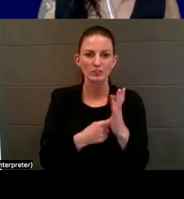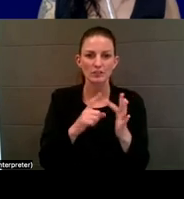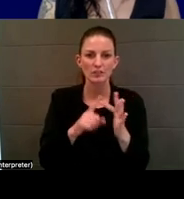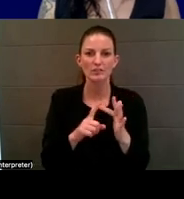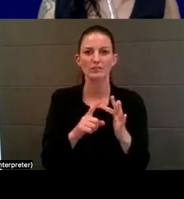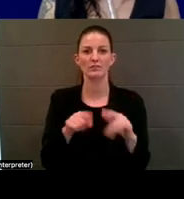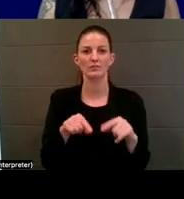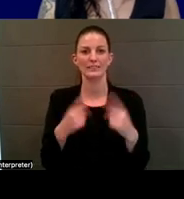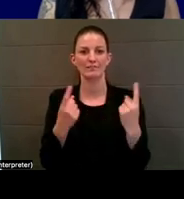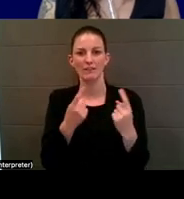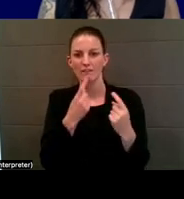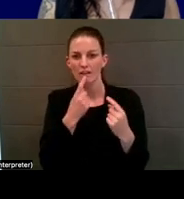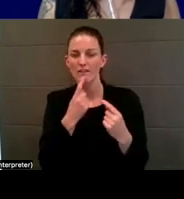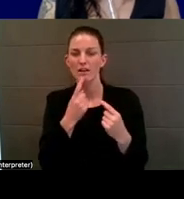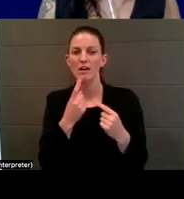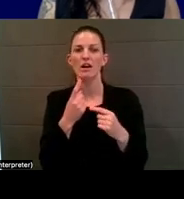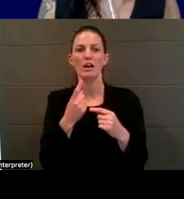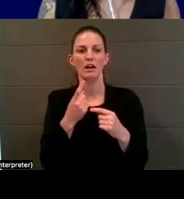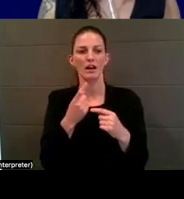it's easier to